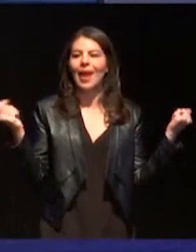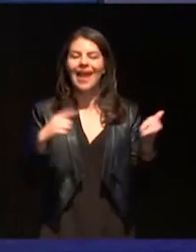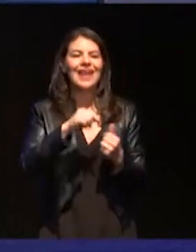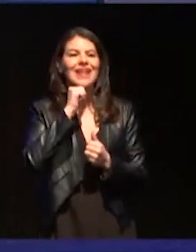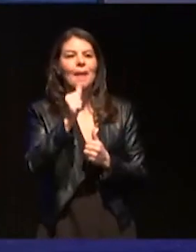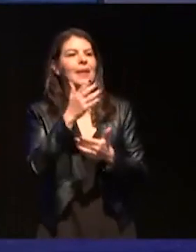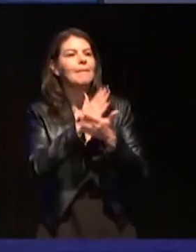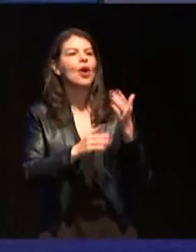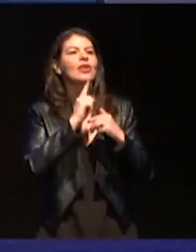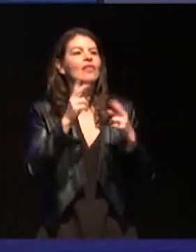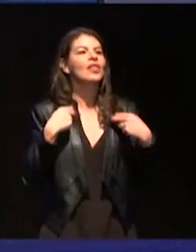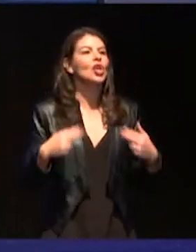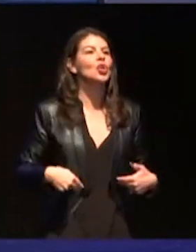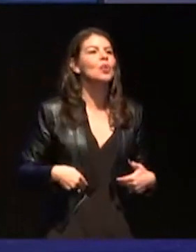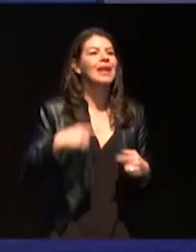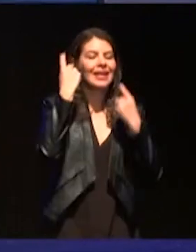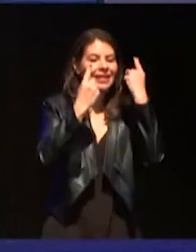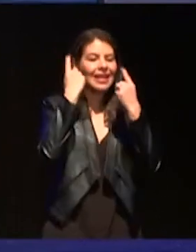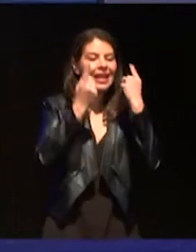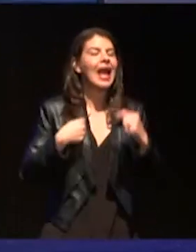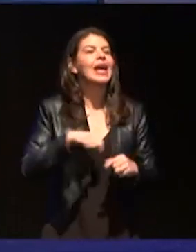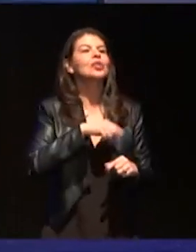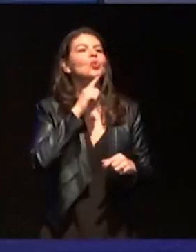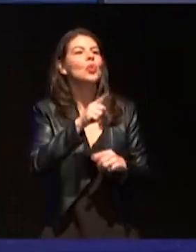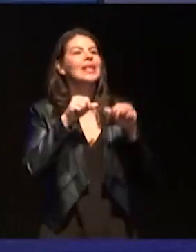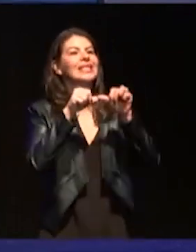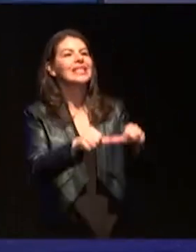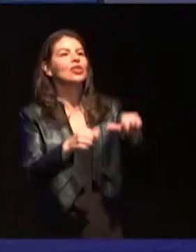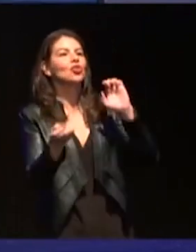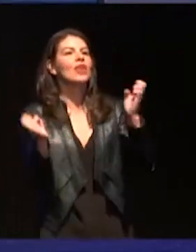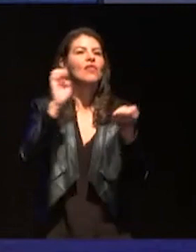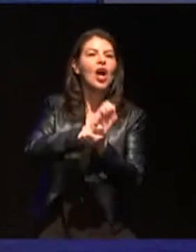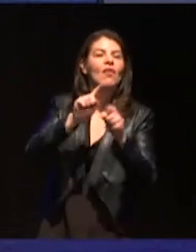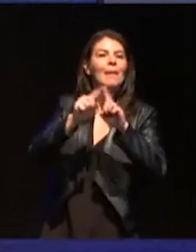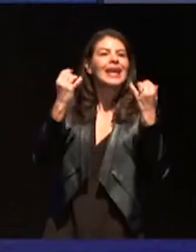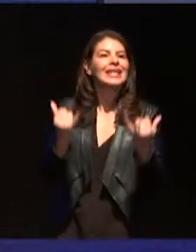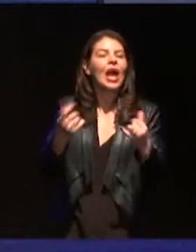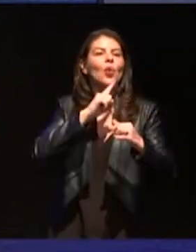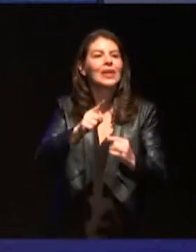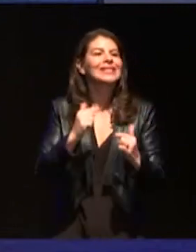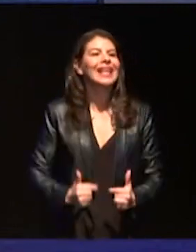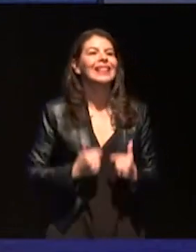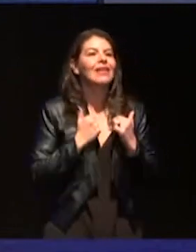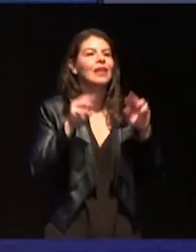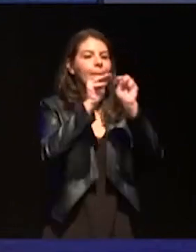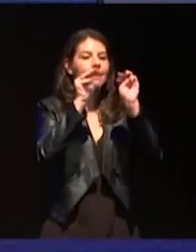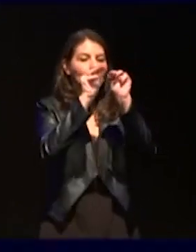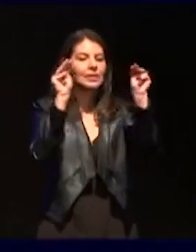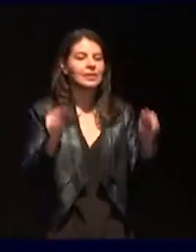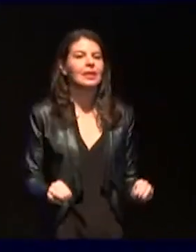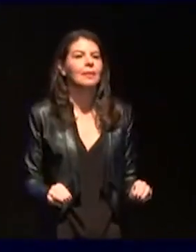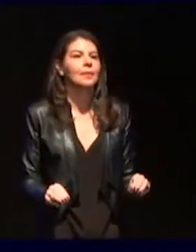be a part of the human dimension as we continue to evolve. But right now, it's a living museum.